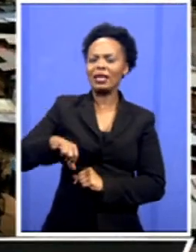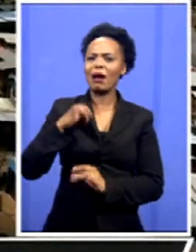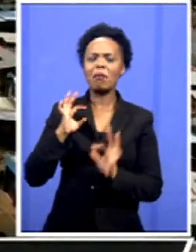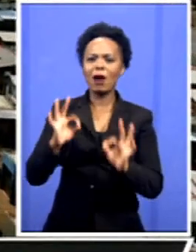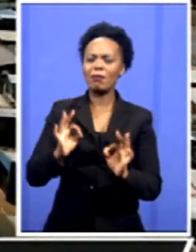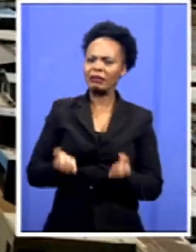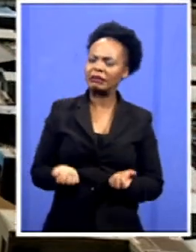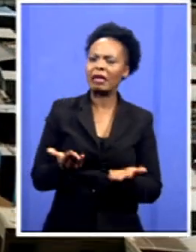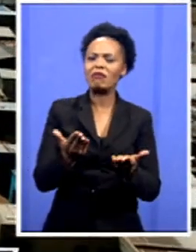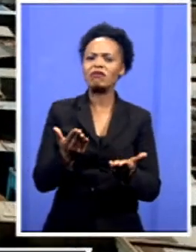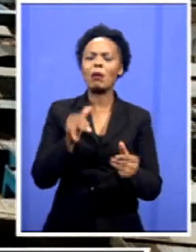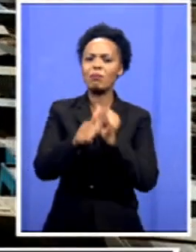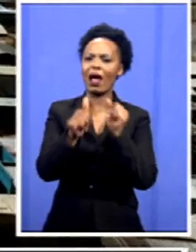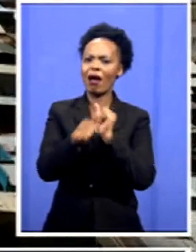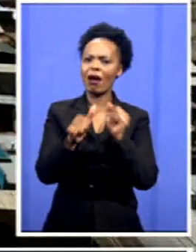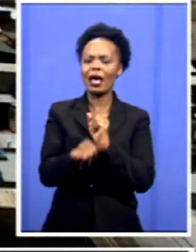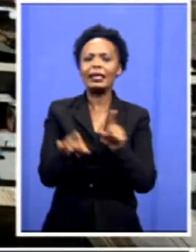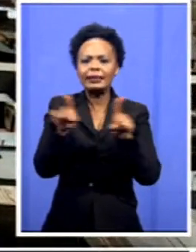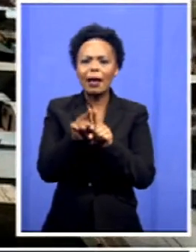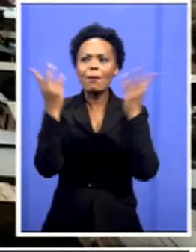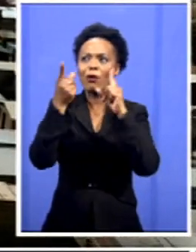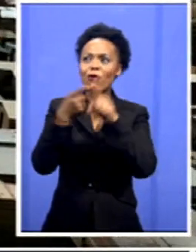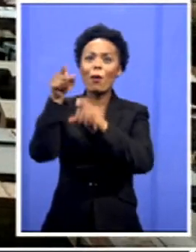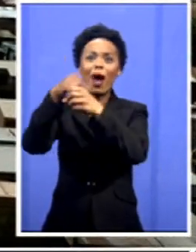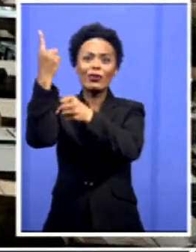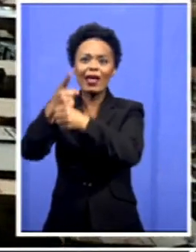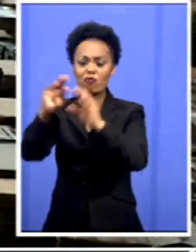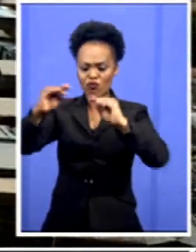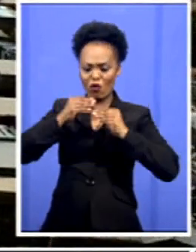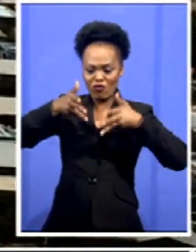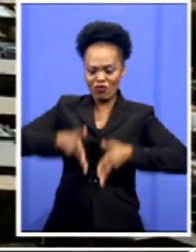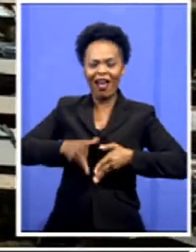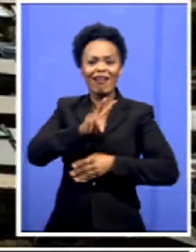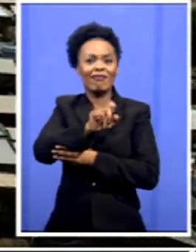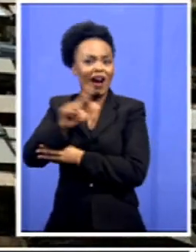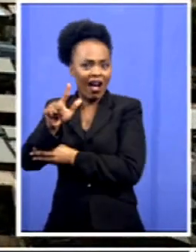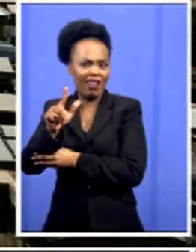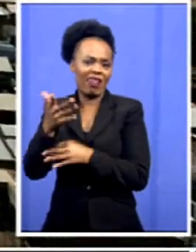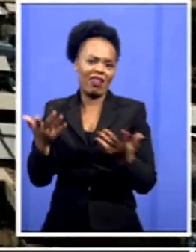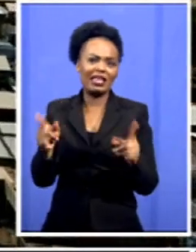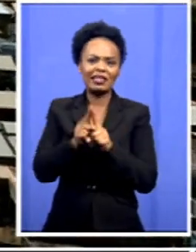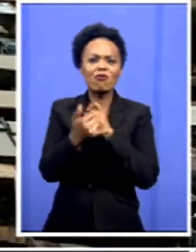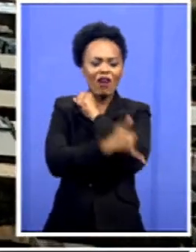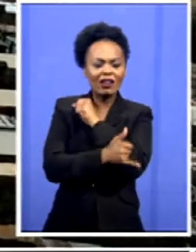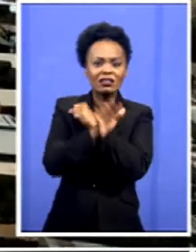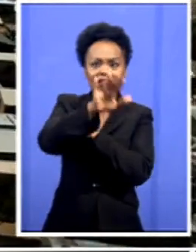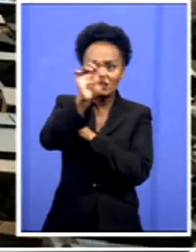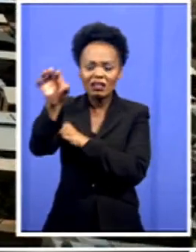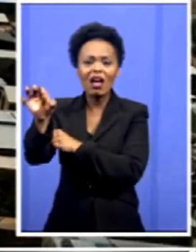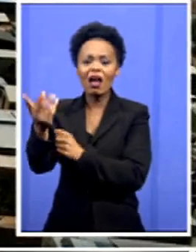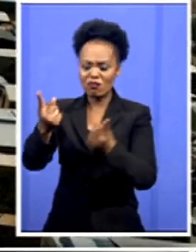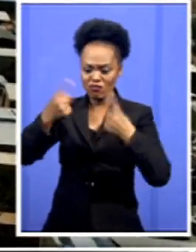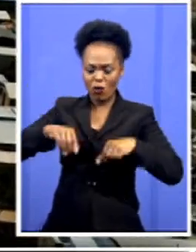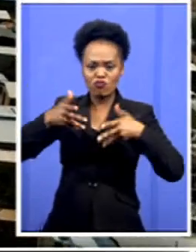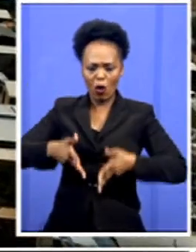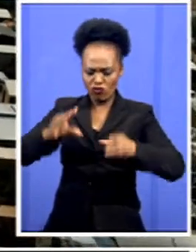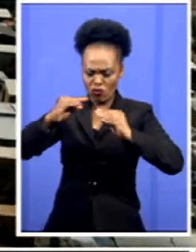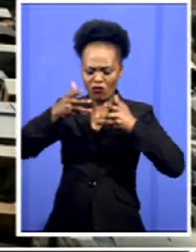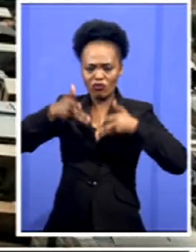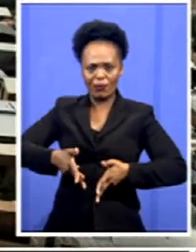and we're getting people coming from all over Gauteng, even all over the country. And I mean, if you